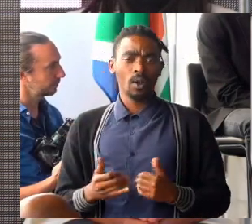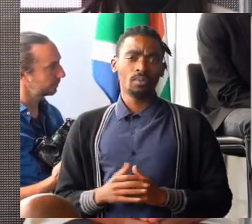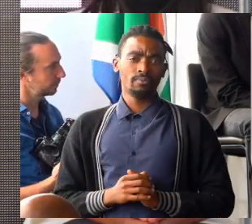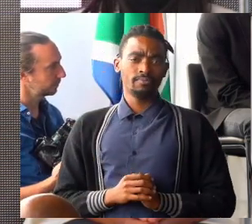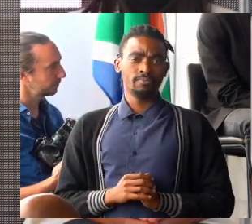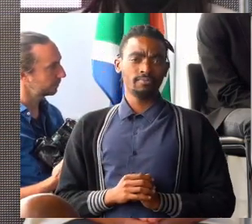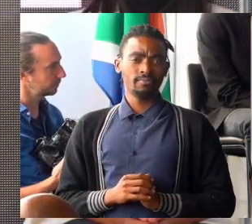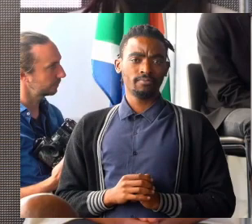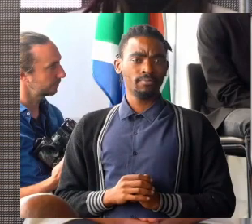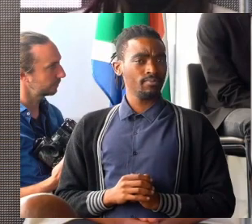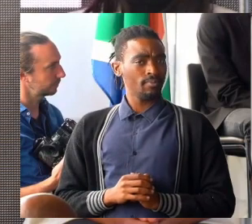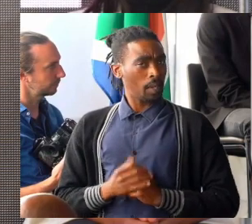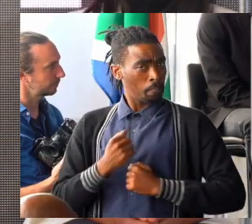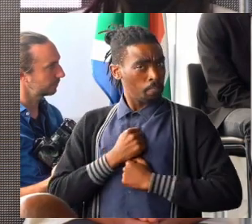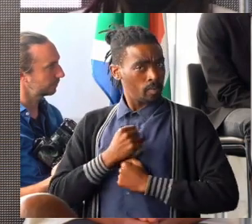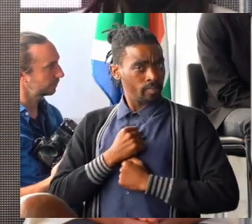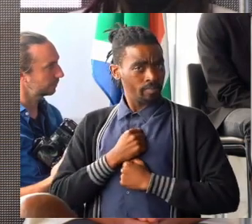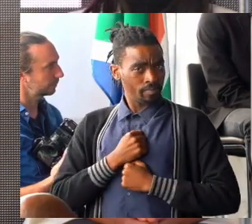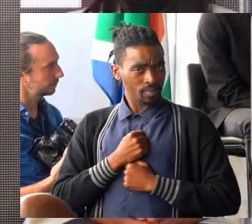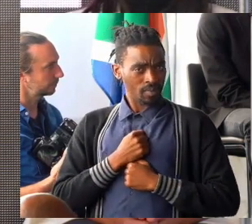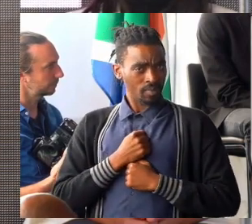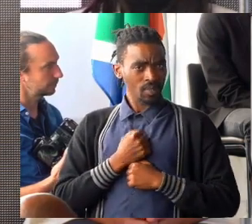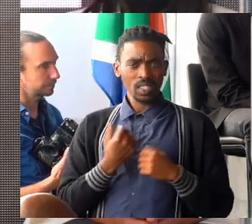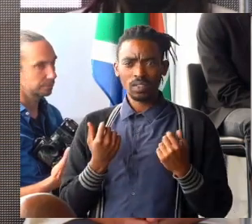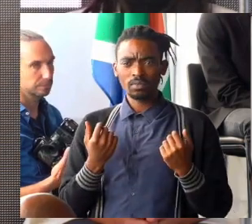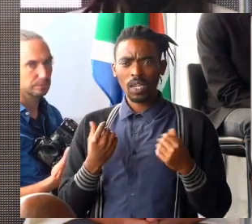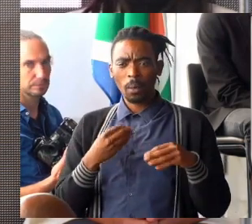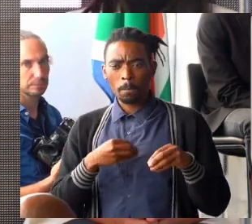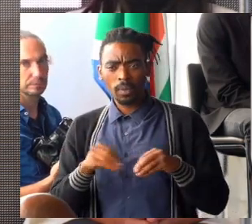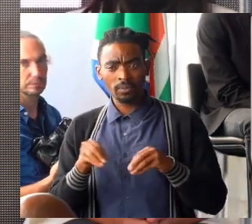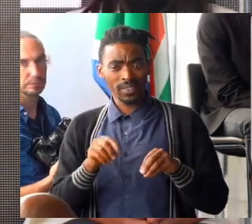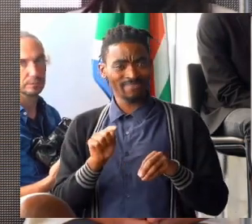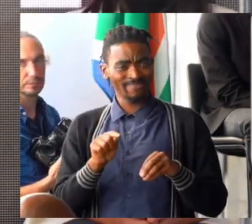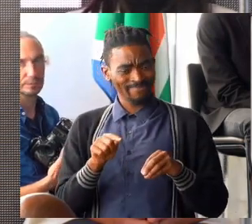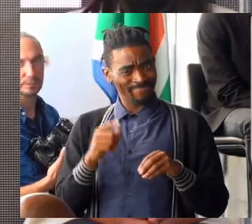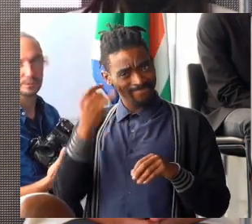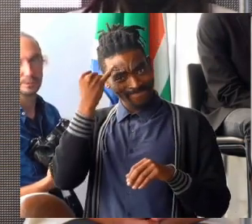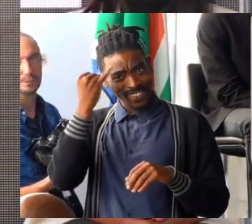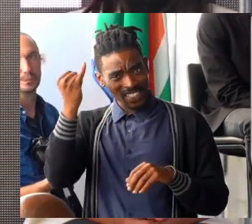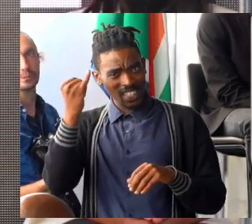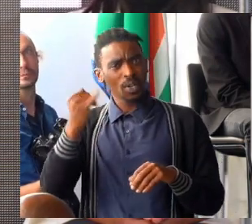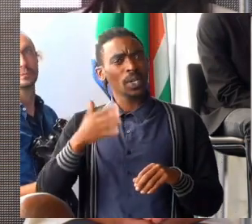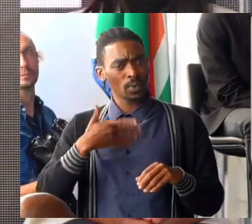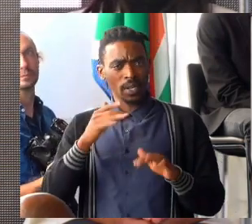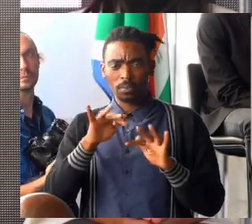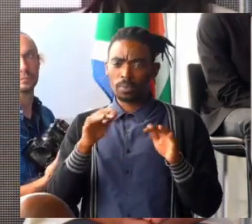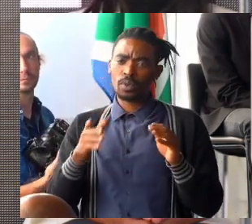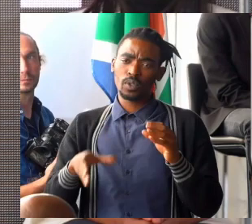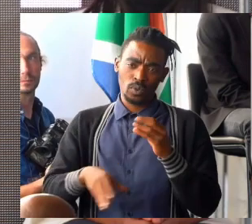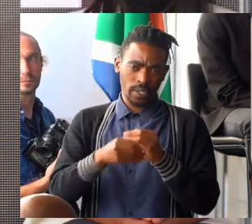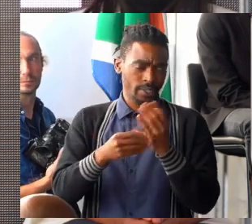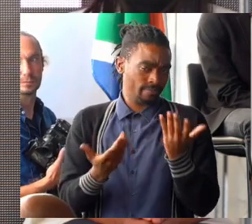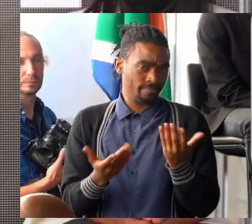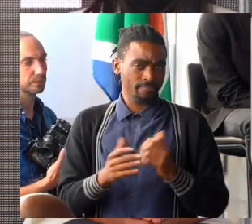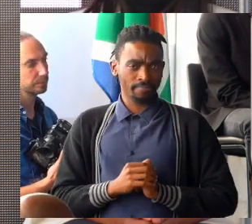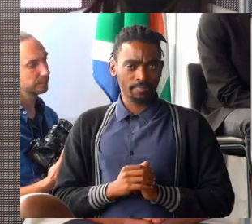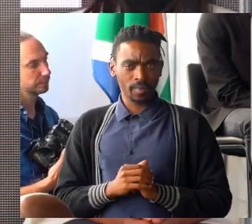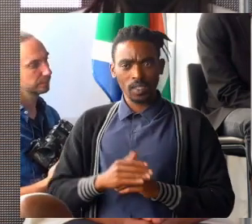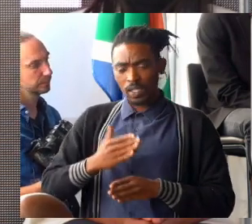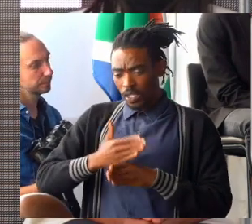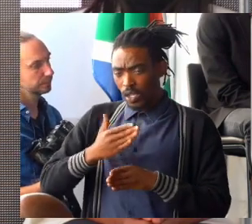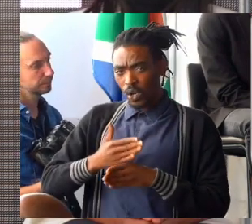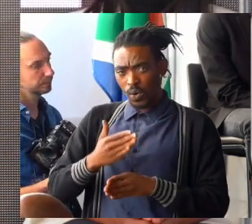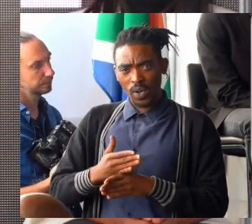So our movement is open to South Africa, to every South African who wants to build a nation that cares. This is the work of patriotic